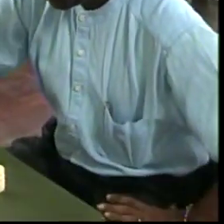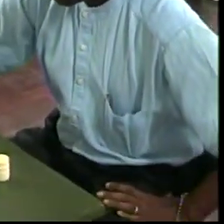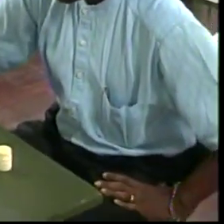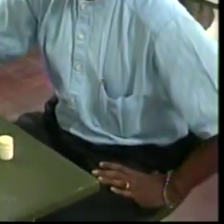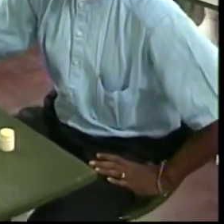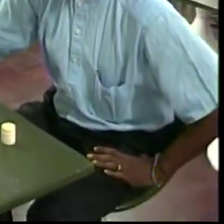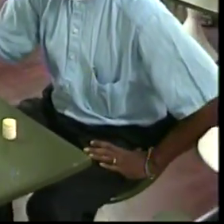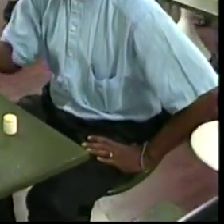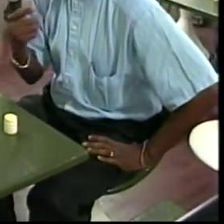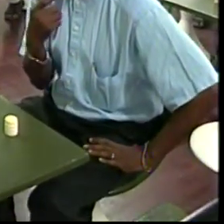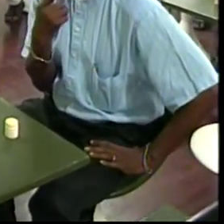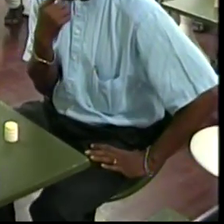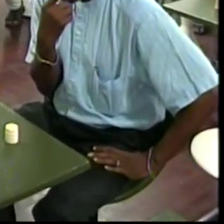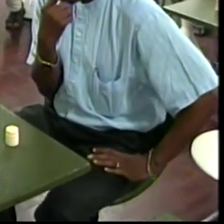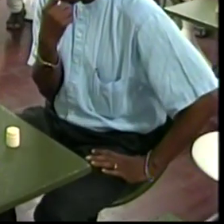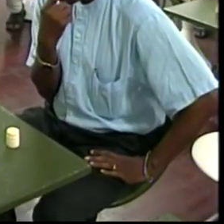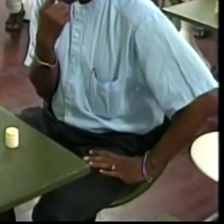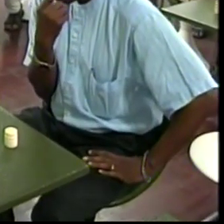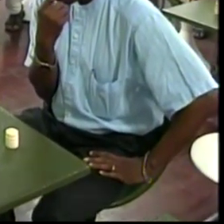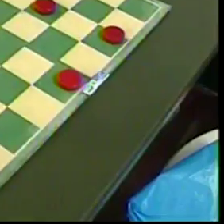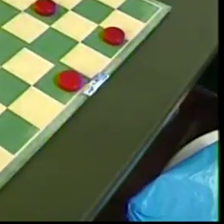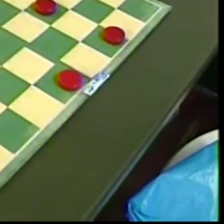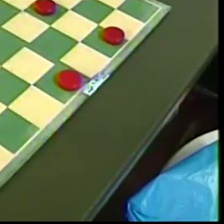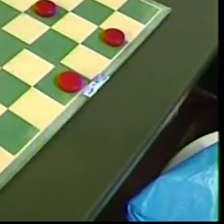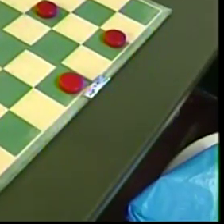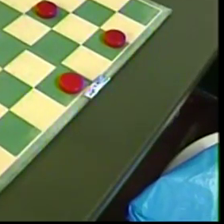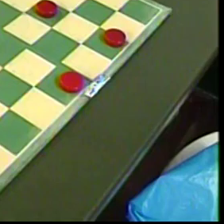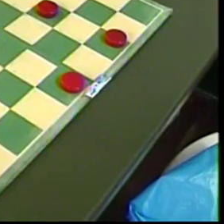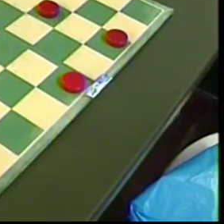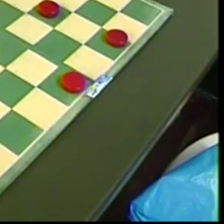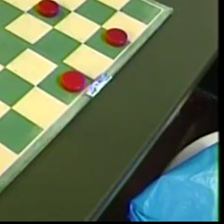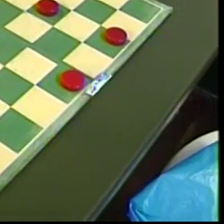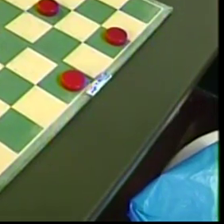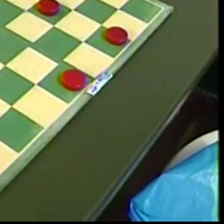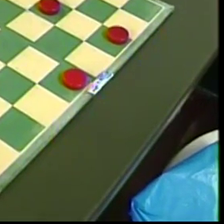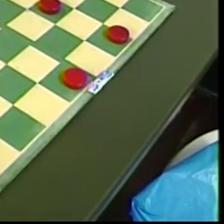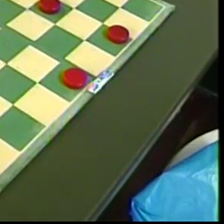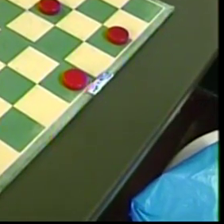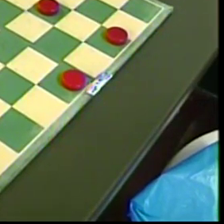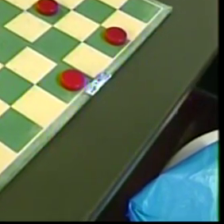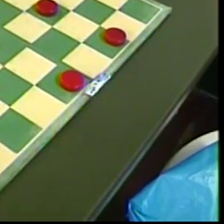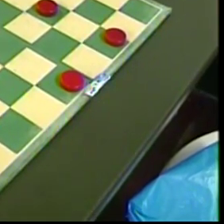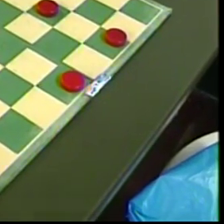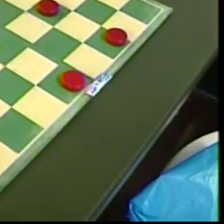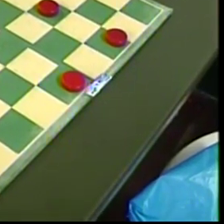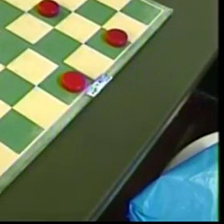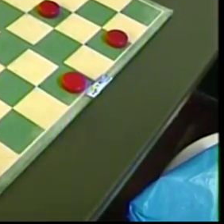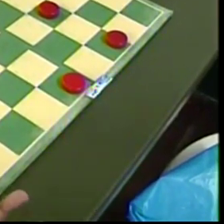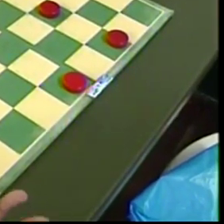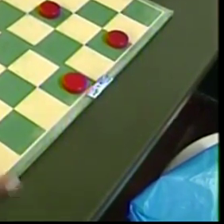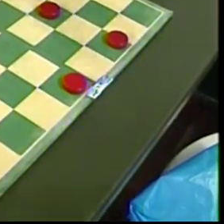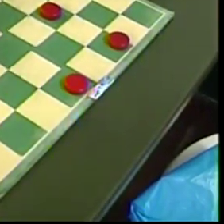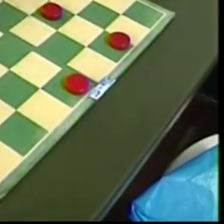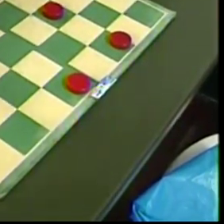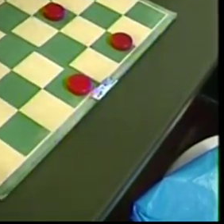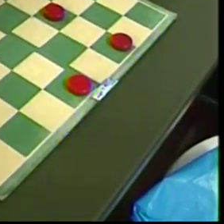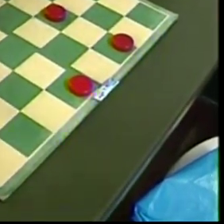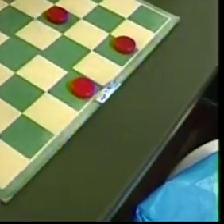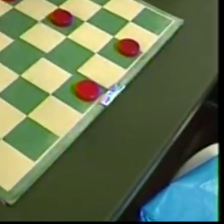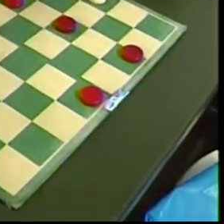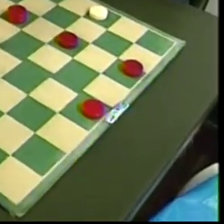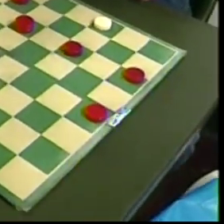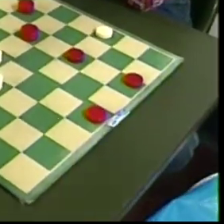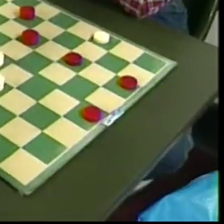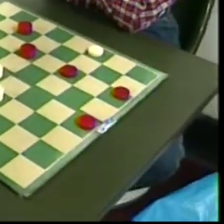had won. Meanwhile, Richards Grisette upset Jack Francis to win the Masters division. Grisette won 1-0. And he was